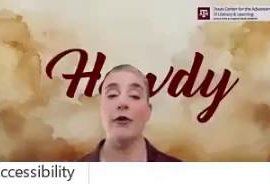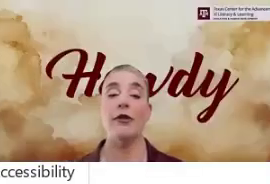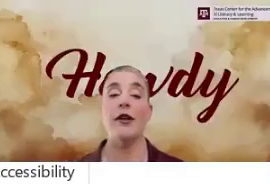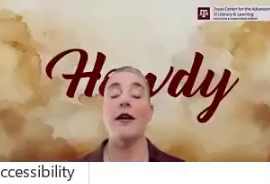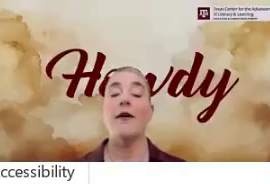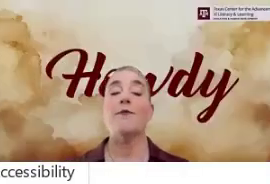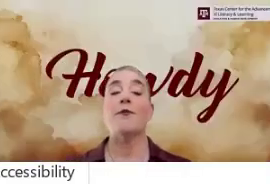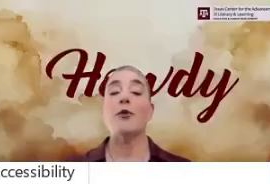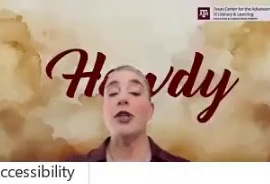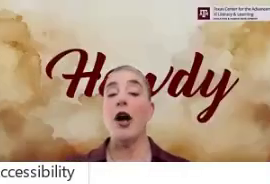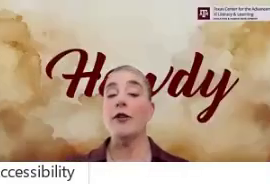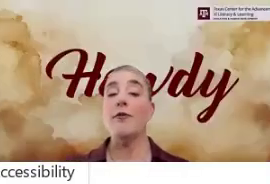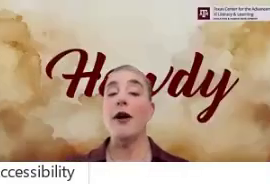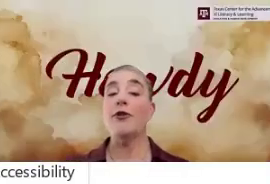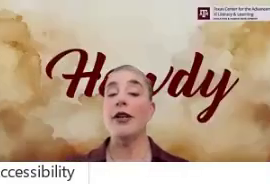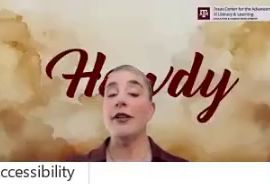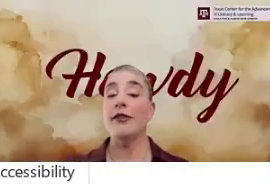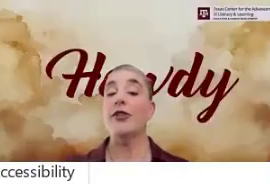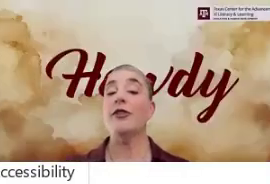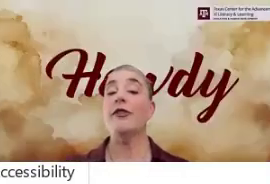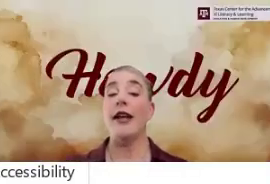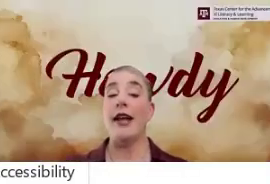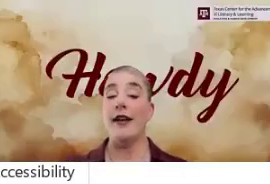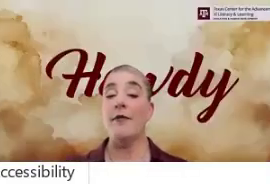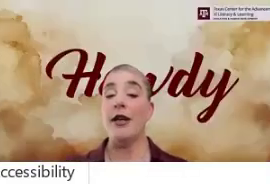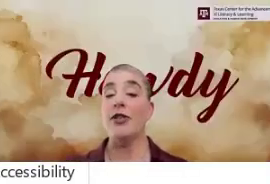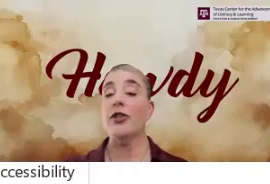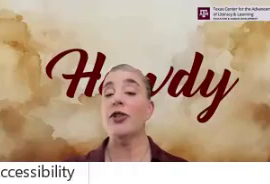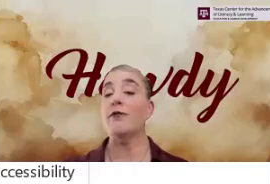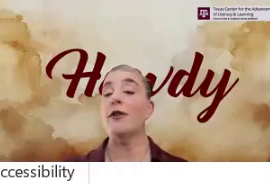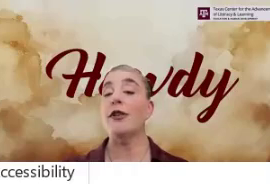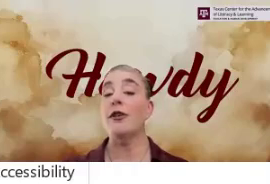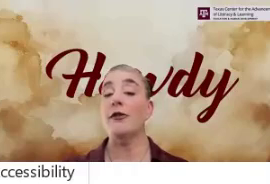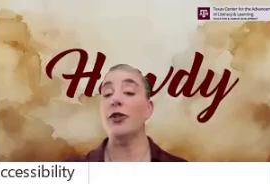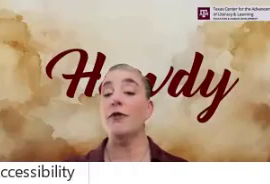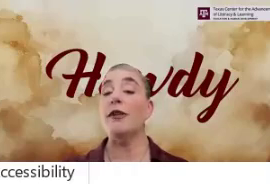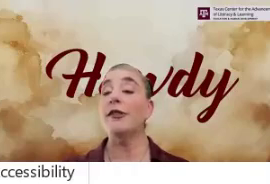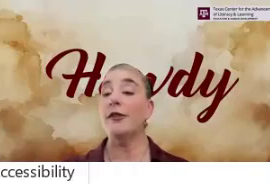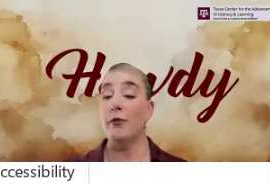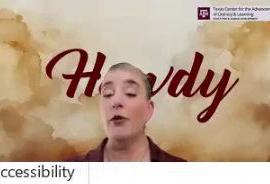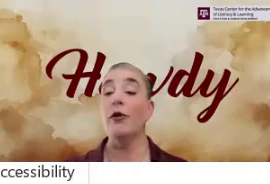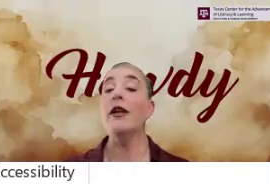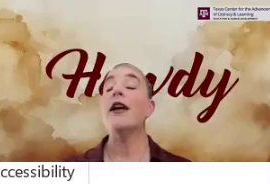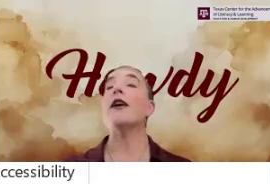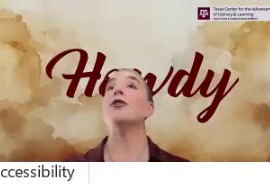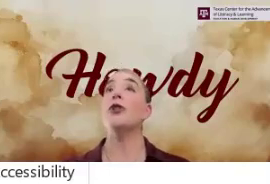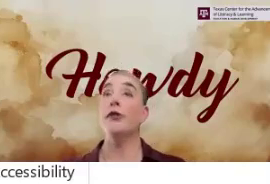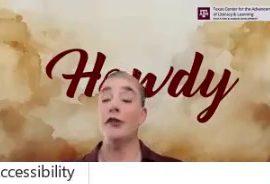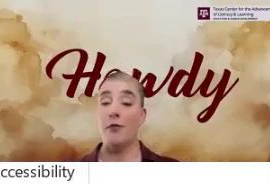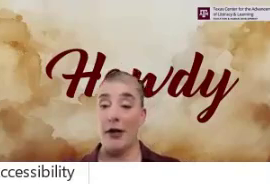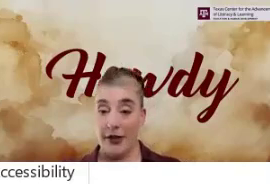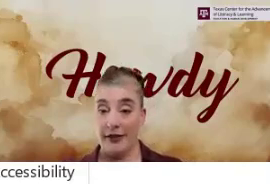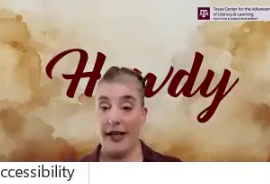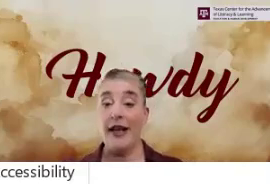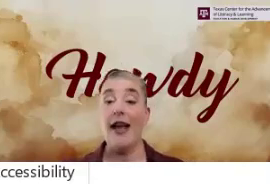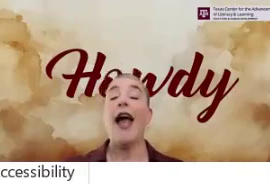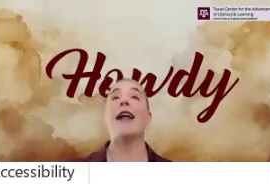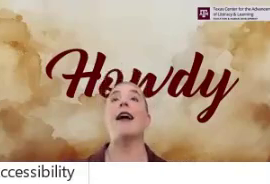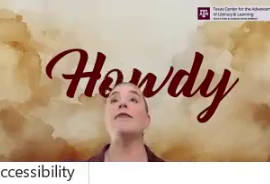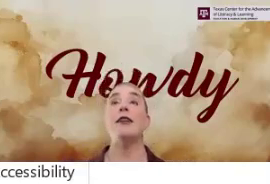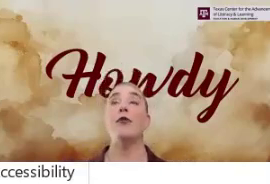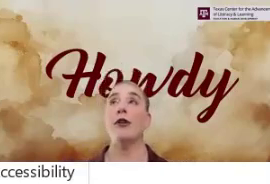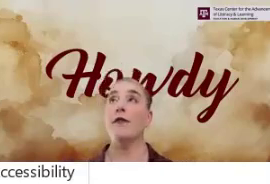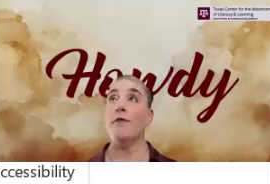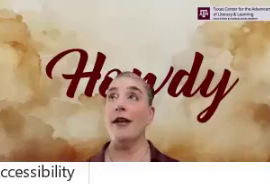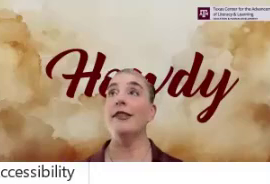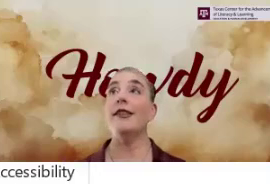as you build. We talked about transitions and animation should be simple and used sparingly.